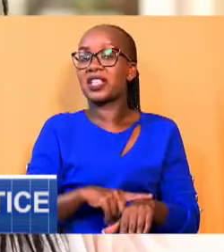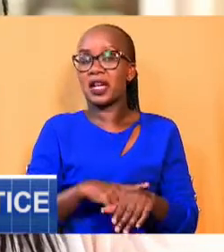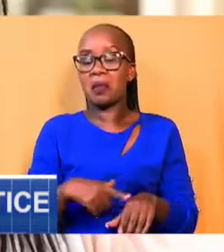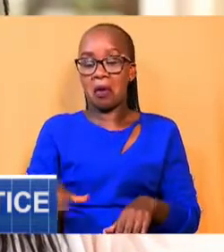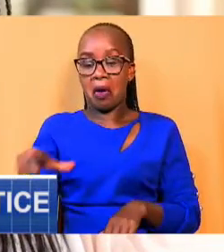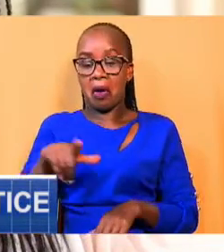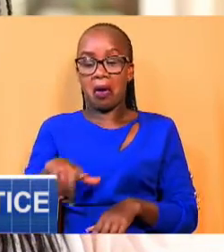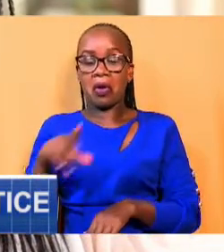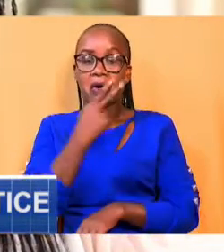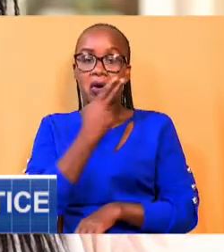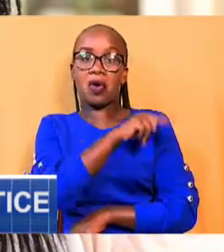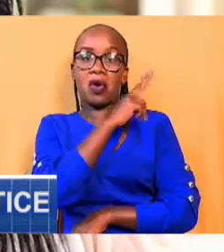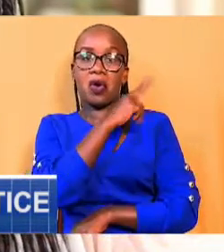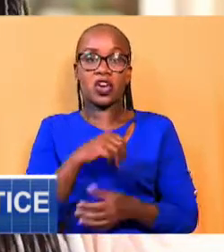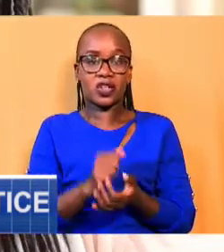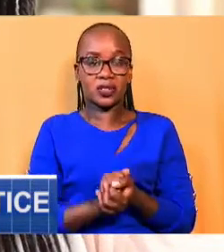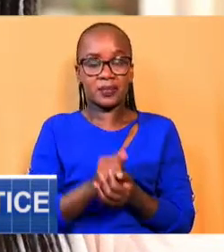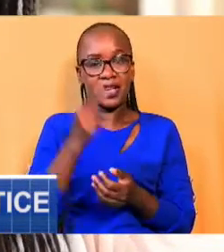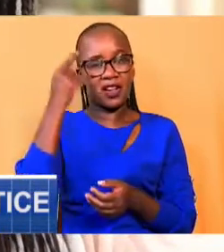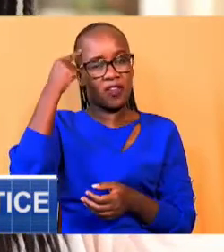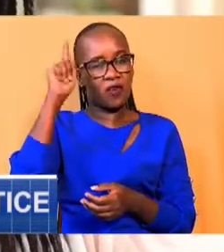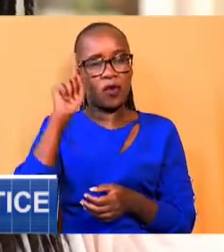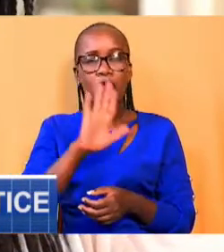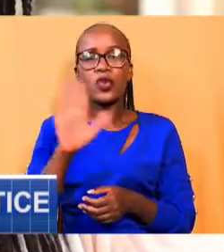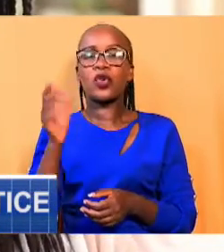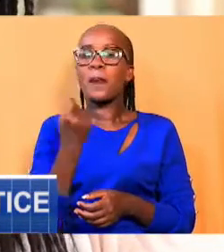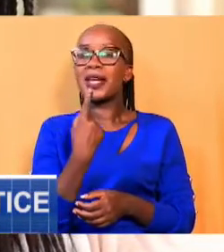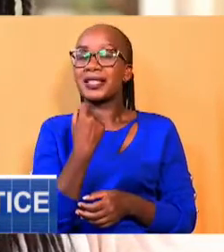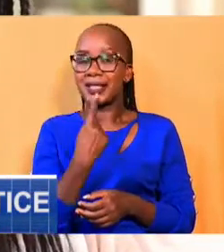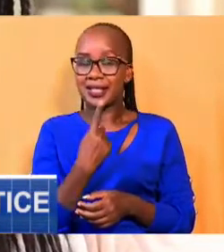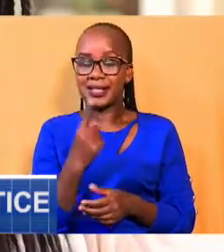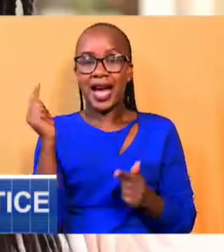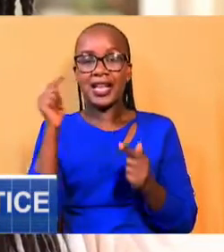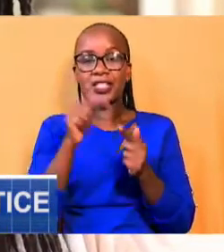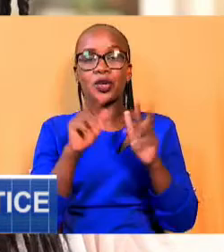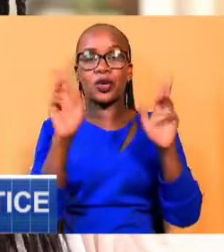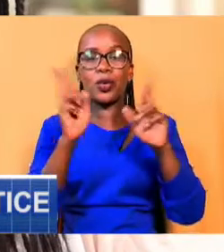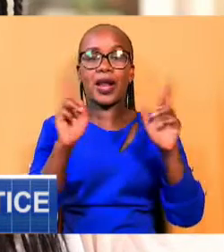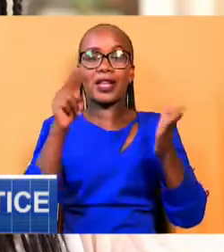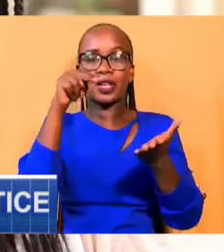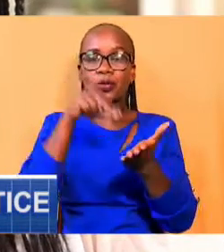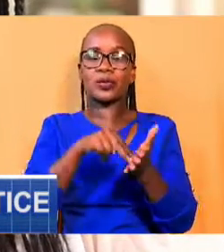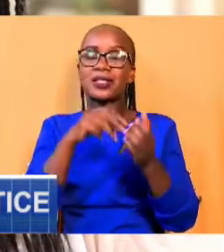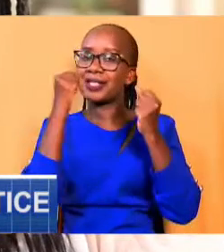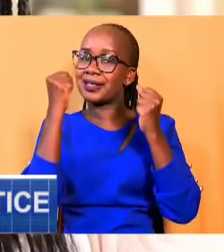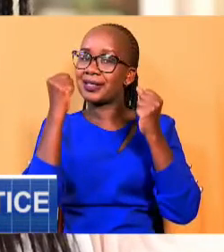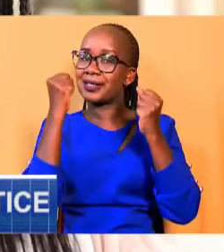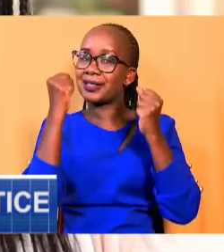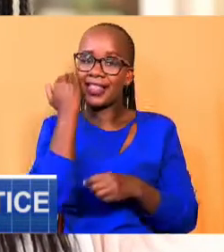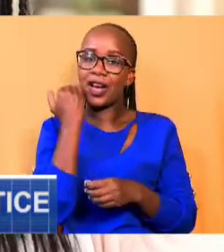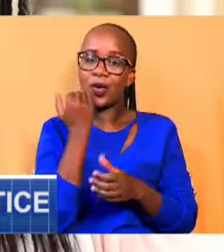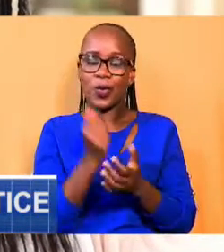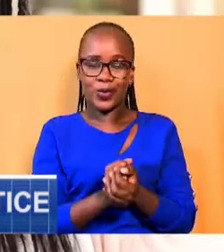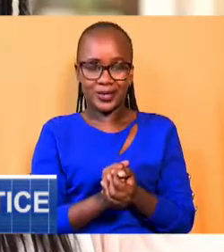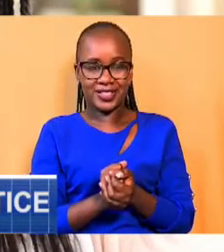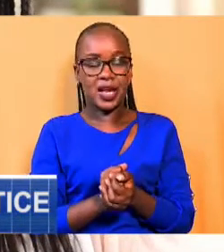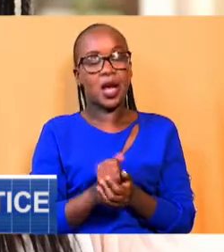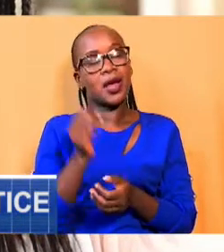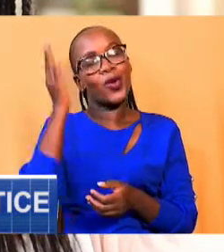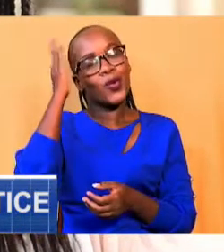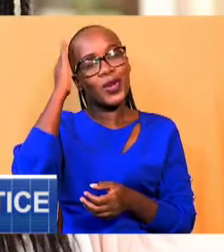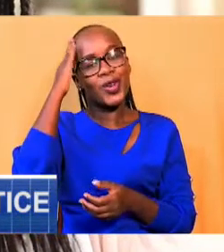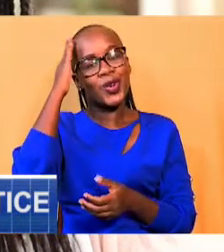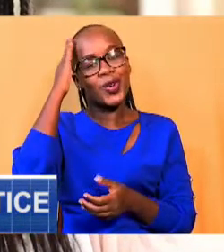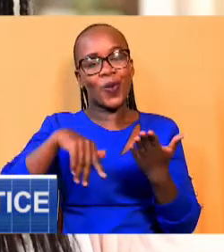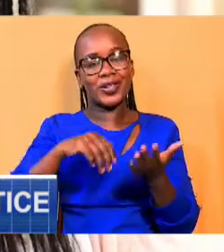whatever local hospital is nearby, for you to be treated until you're ready to stand trial. Now, we do